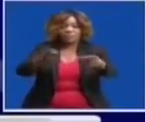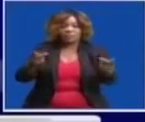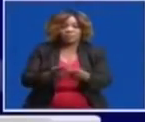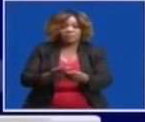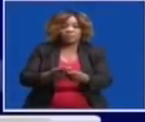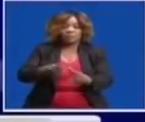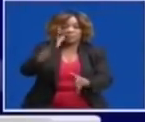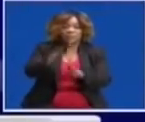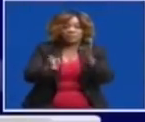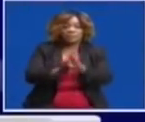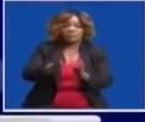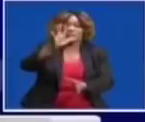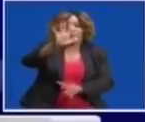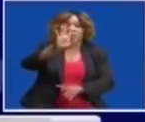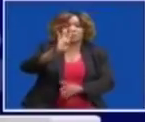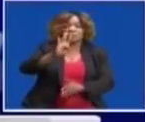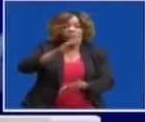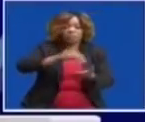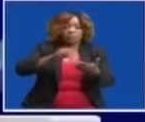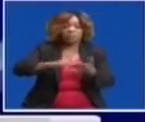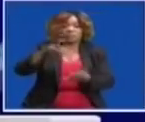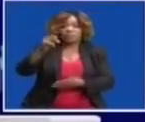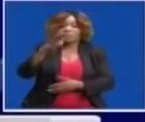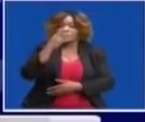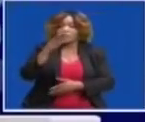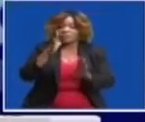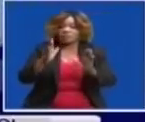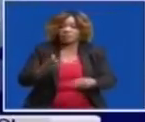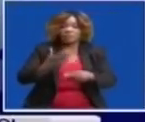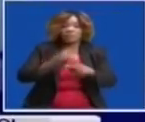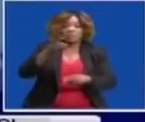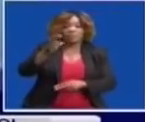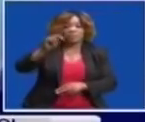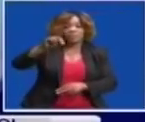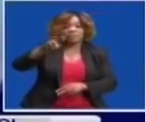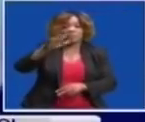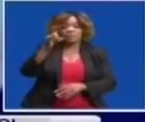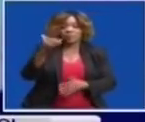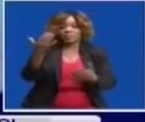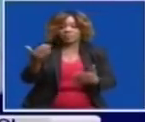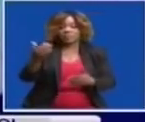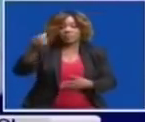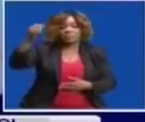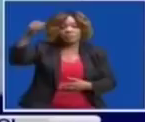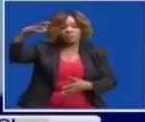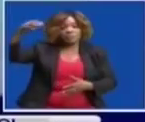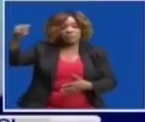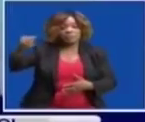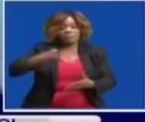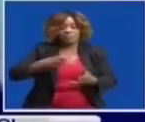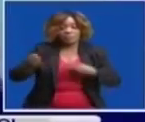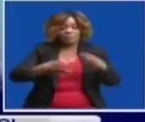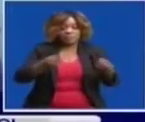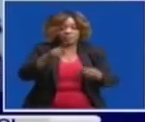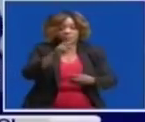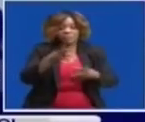cost of about 54 million kwacha. ZESCO spokesperson Henry Kapata says that the utility firm is ensuring electricity